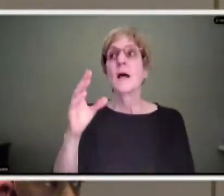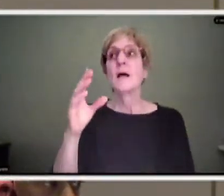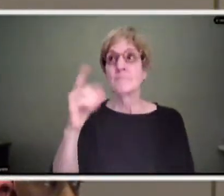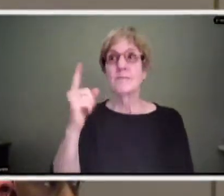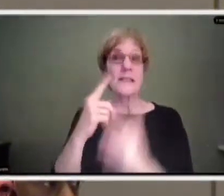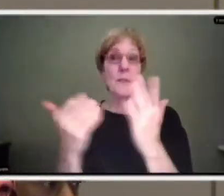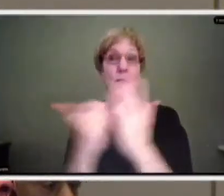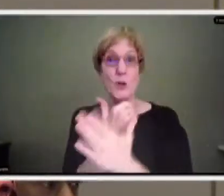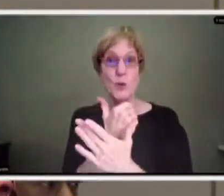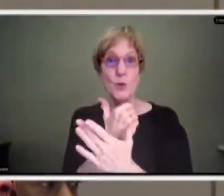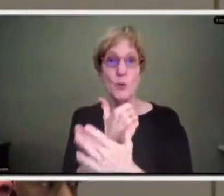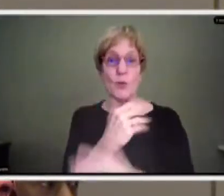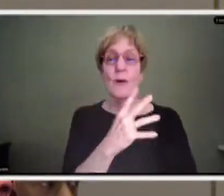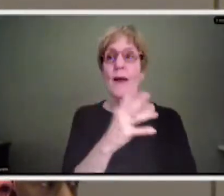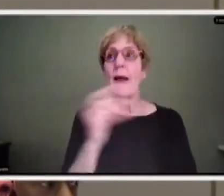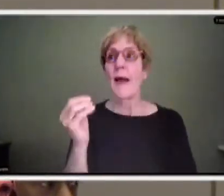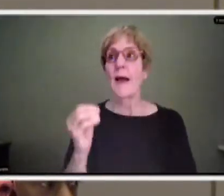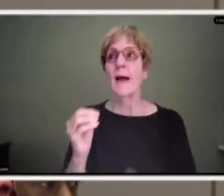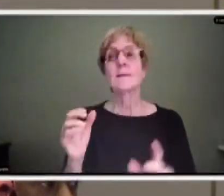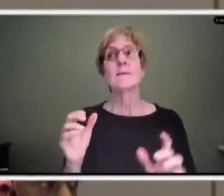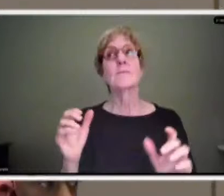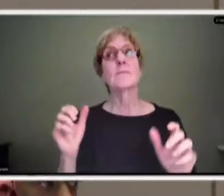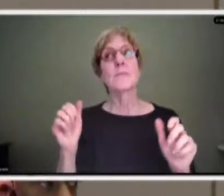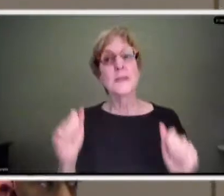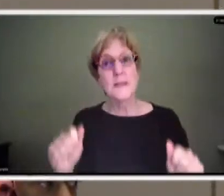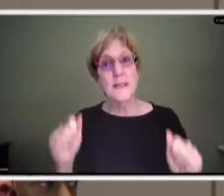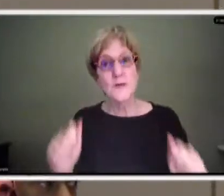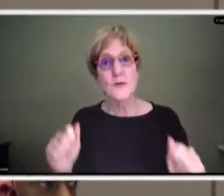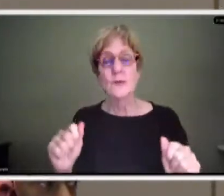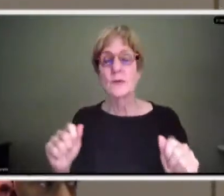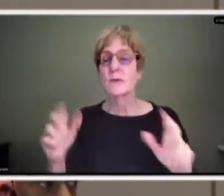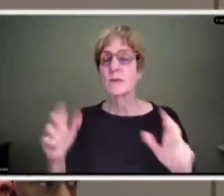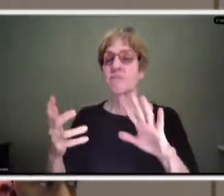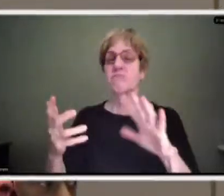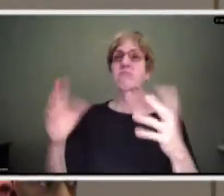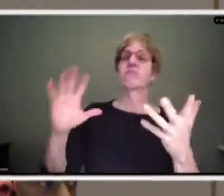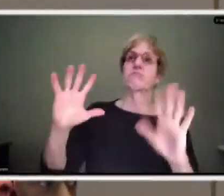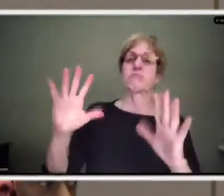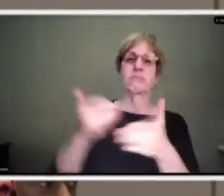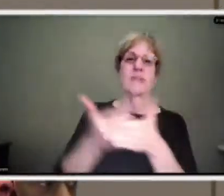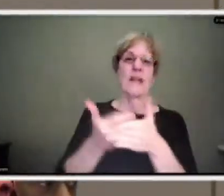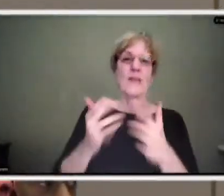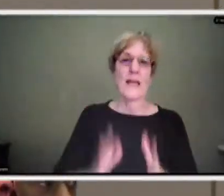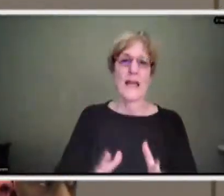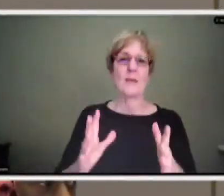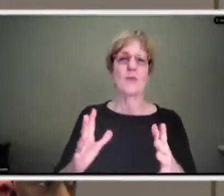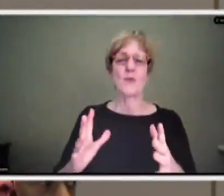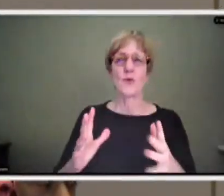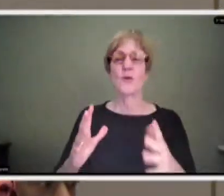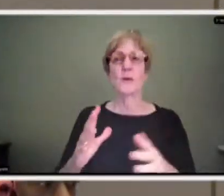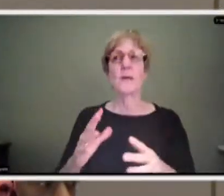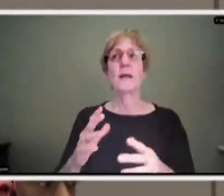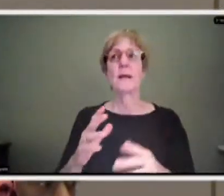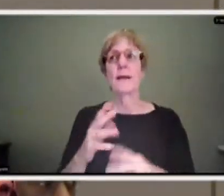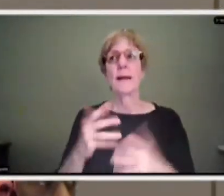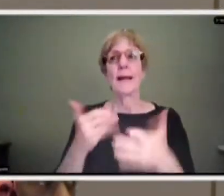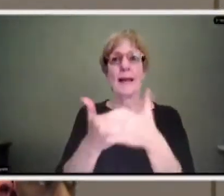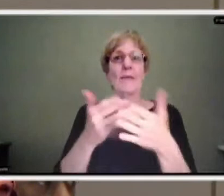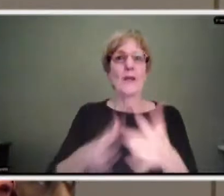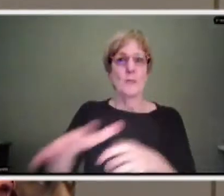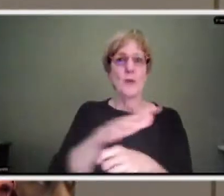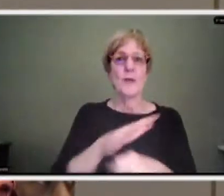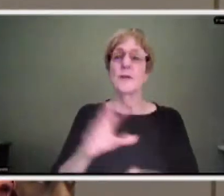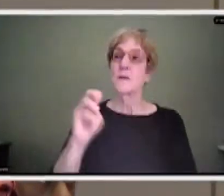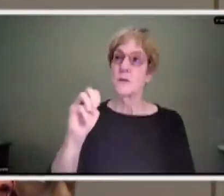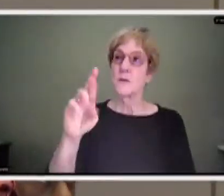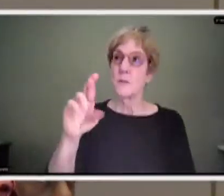that and potentially disrupt the neighborhood and the community. And so, Mr. Brown,